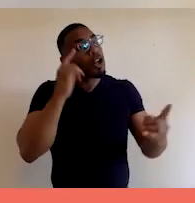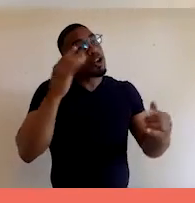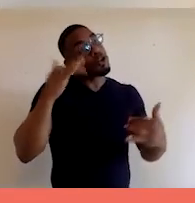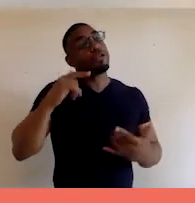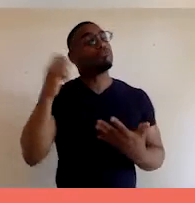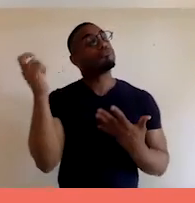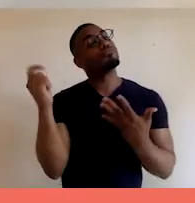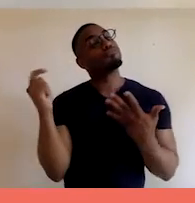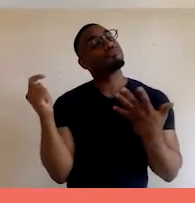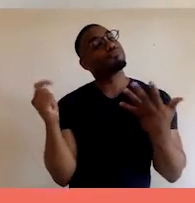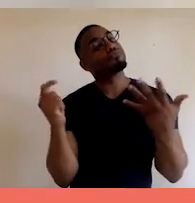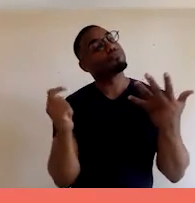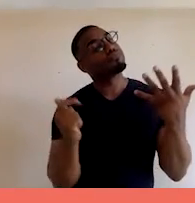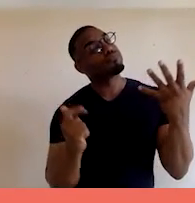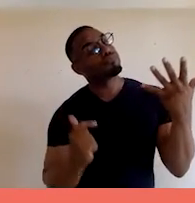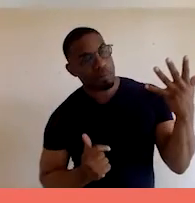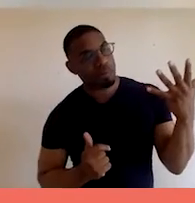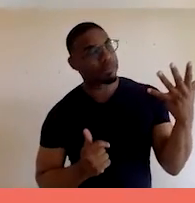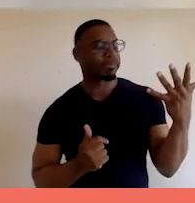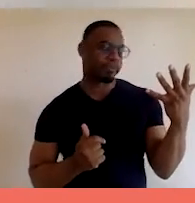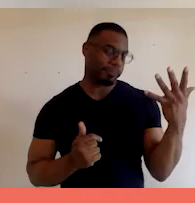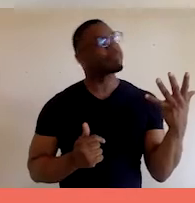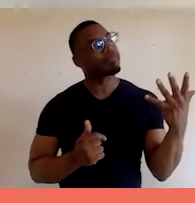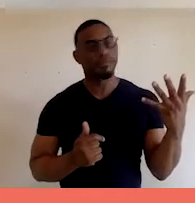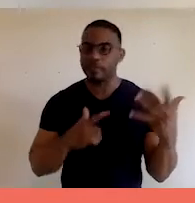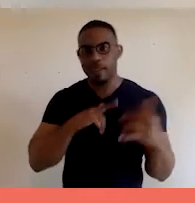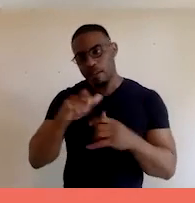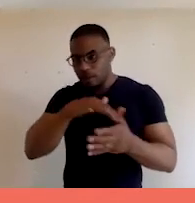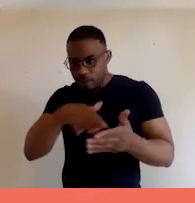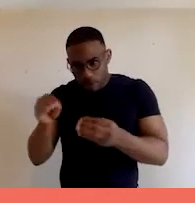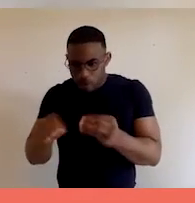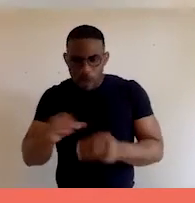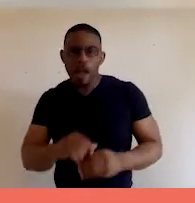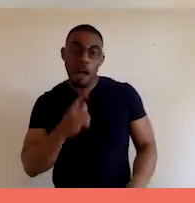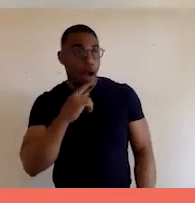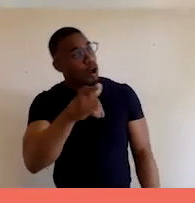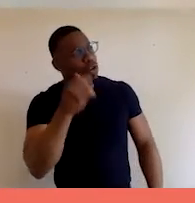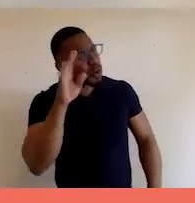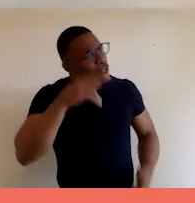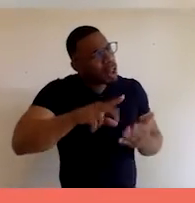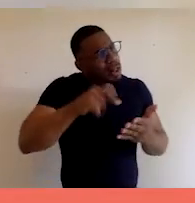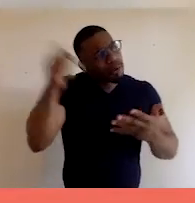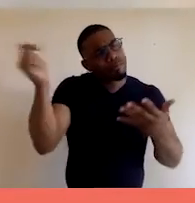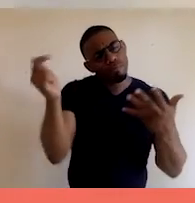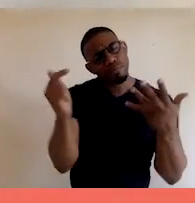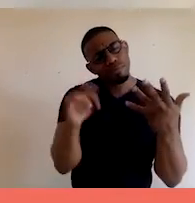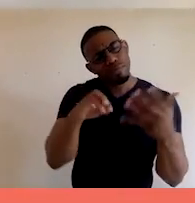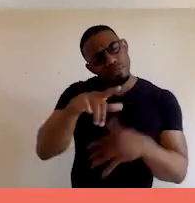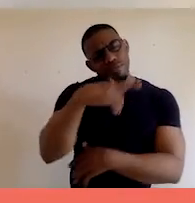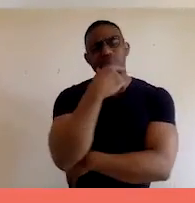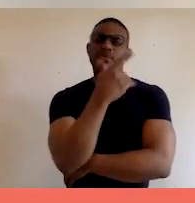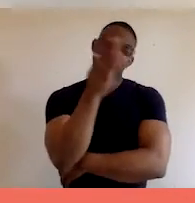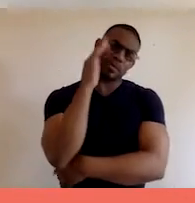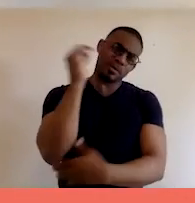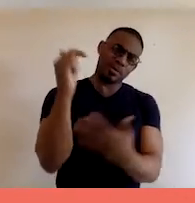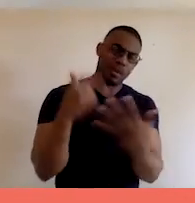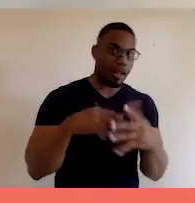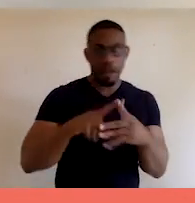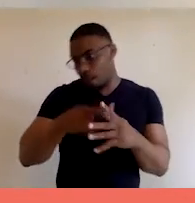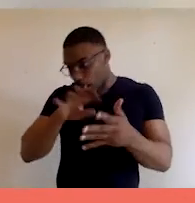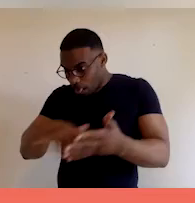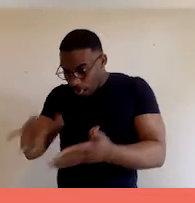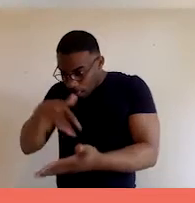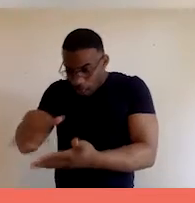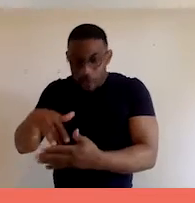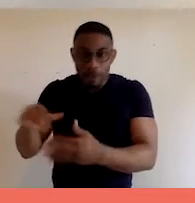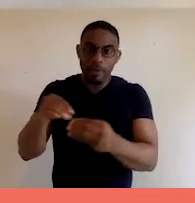ES6 functions? Do you know an arrow function? And then I start studying some more and more and more. And then I say, oh, do you know how to look up a SQL query? Do you know how to look up a SQL table? Then I start learning more and